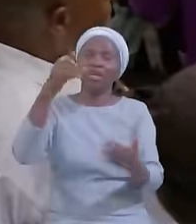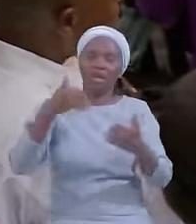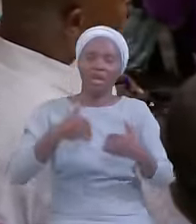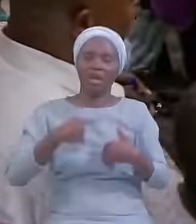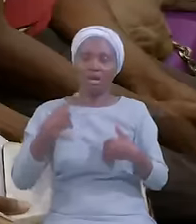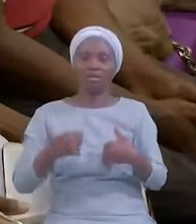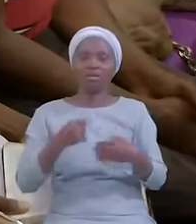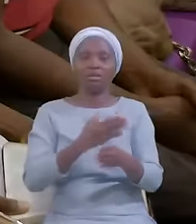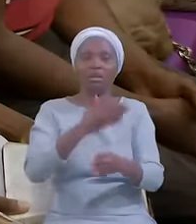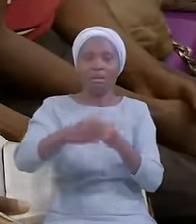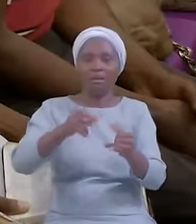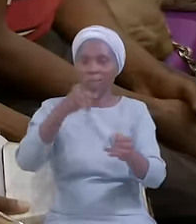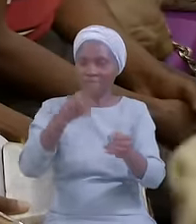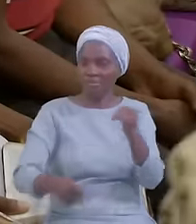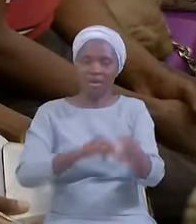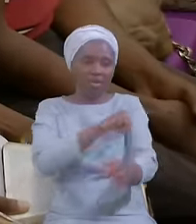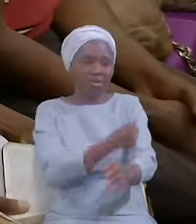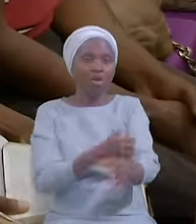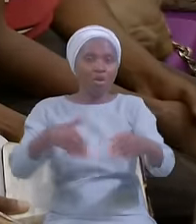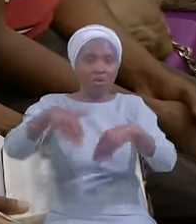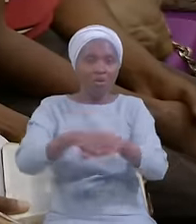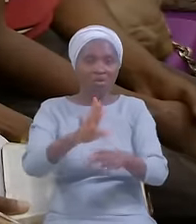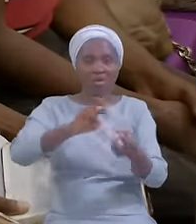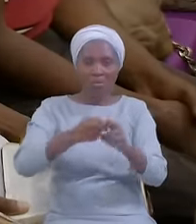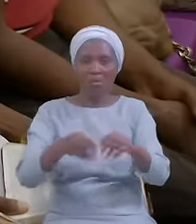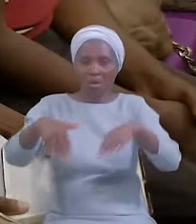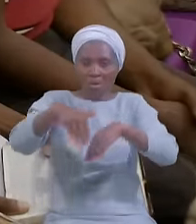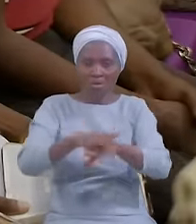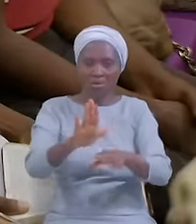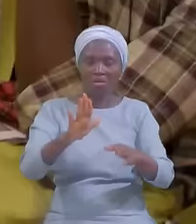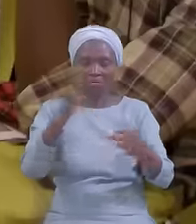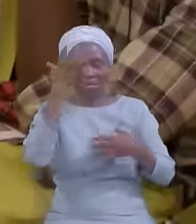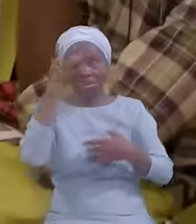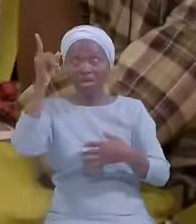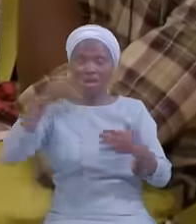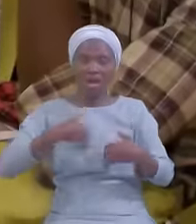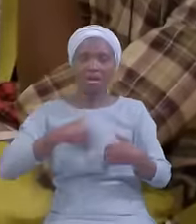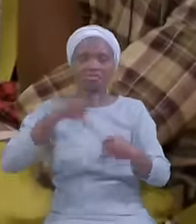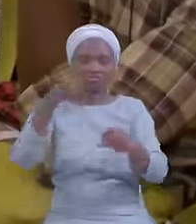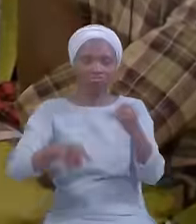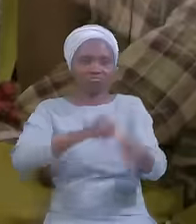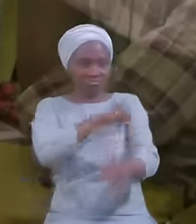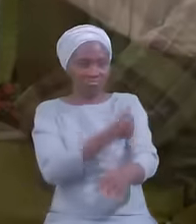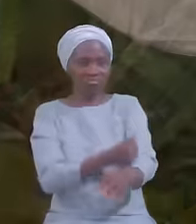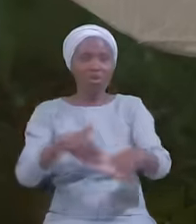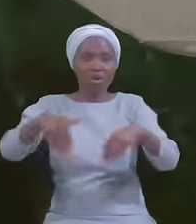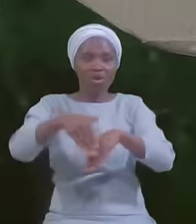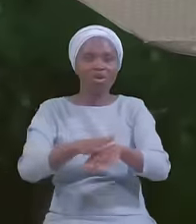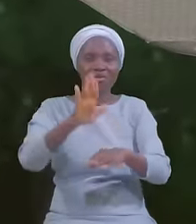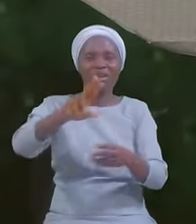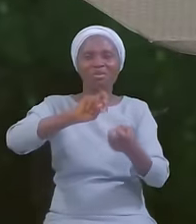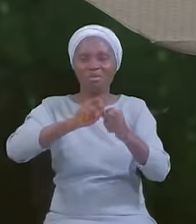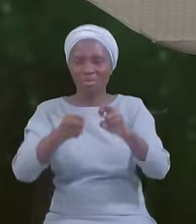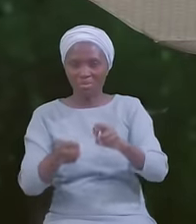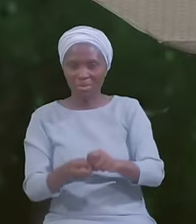final authority. Over your sickness, he has final authority. Over your predicament, he